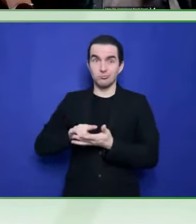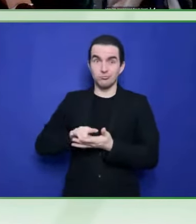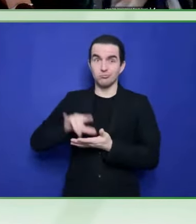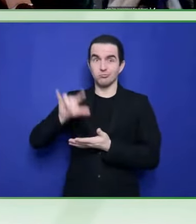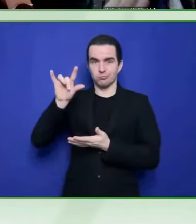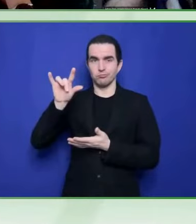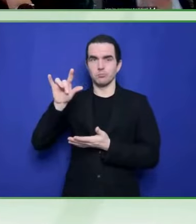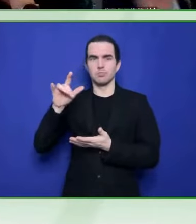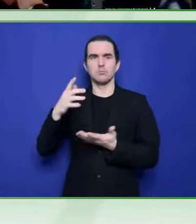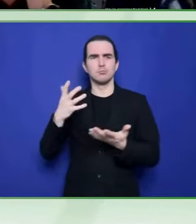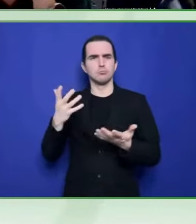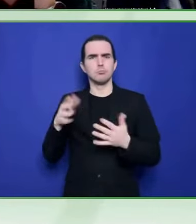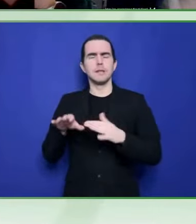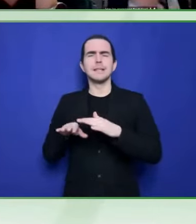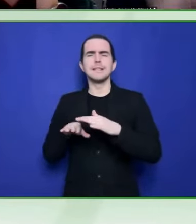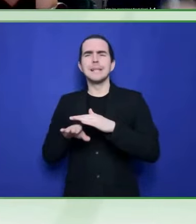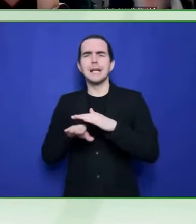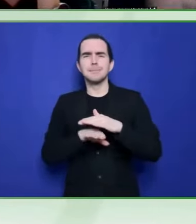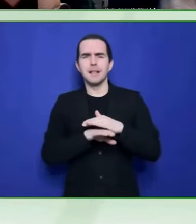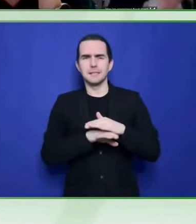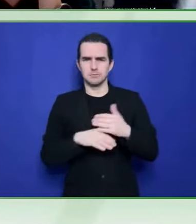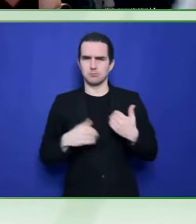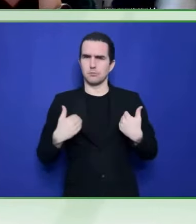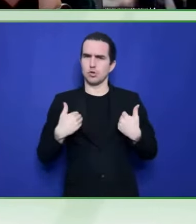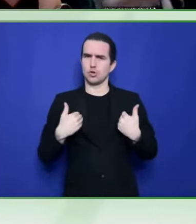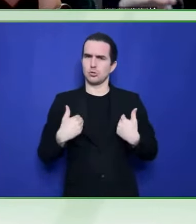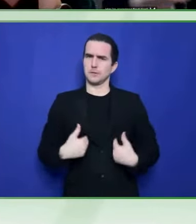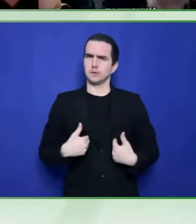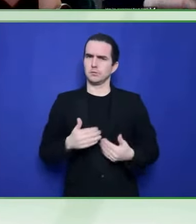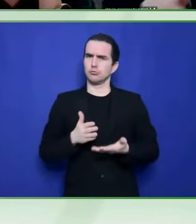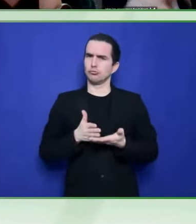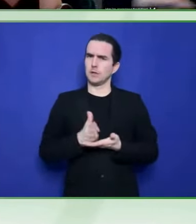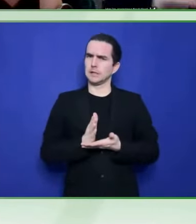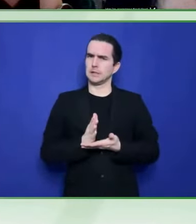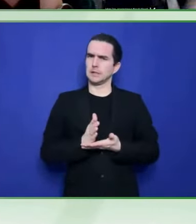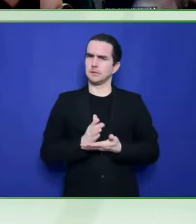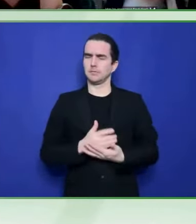responsibilities project. So, based on this